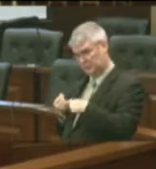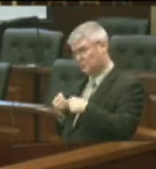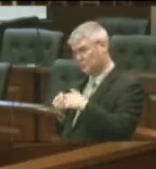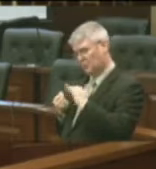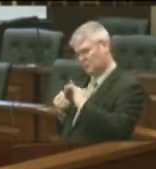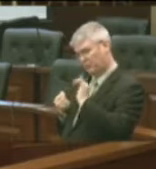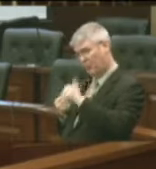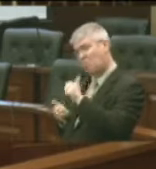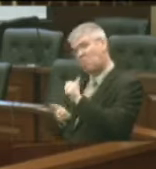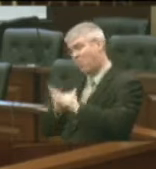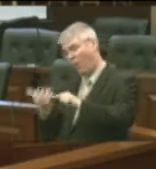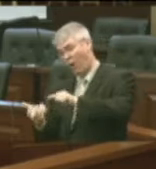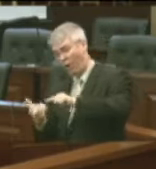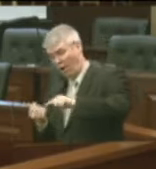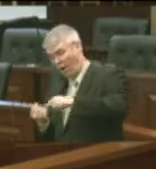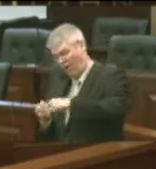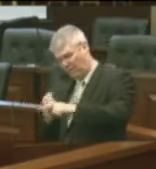Yes.